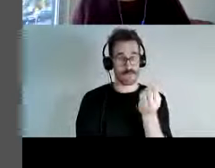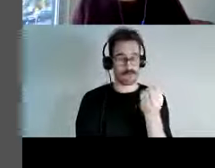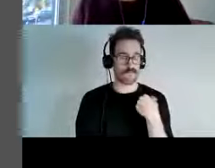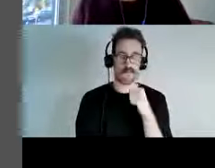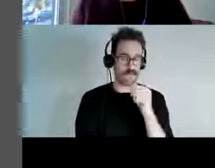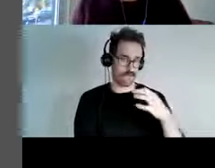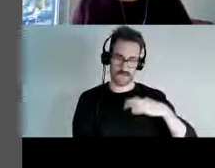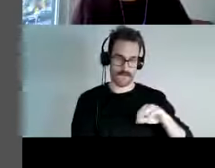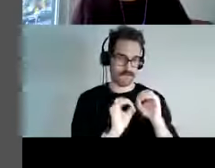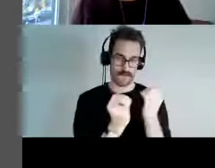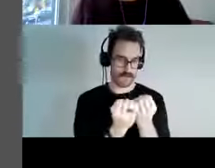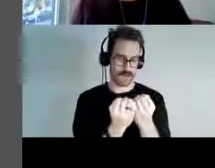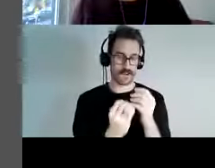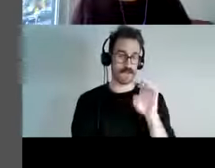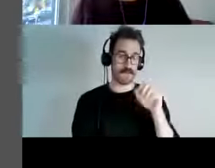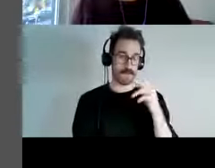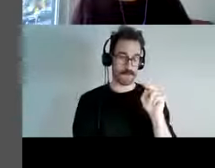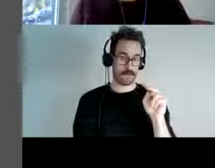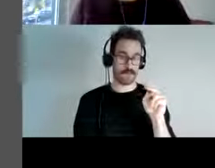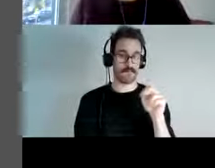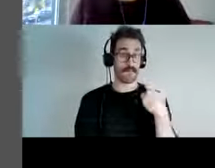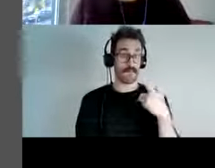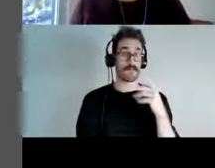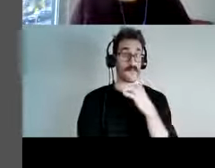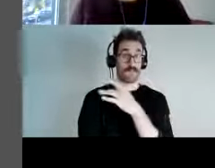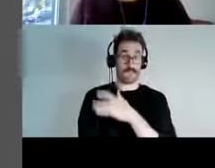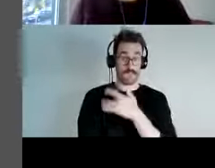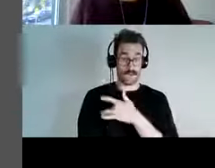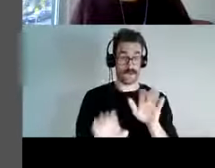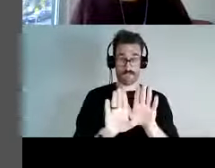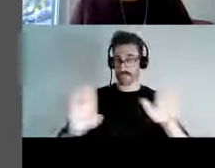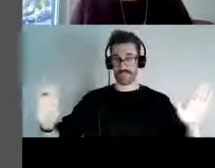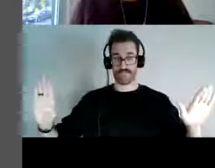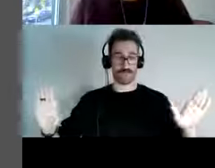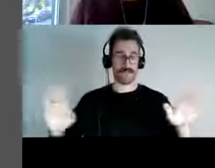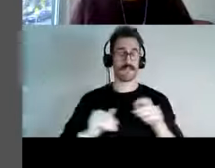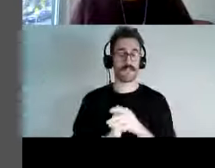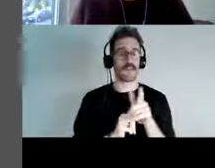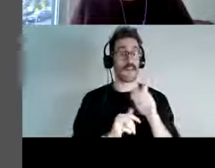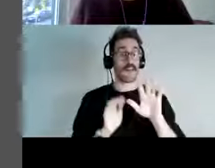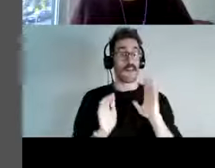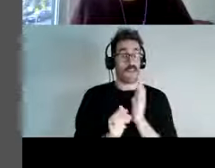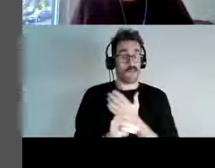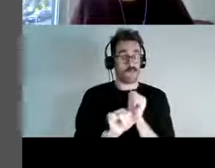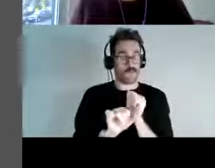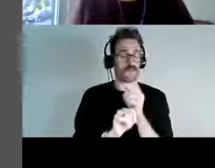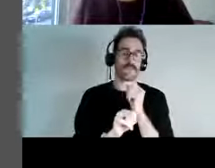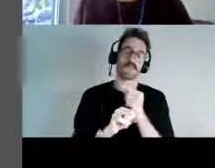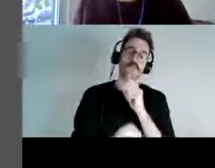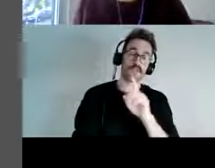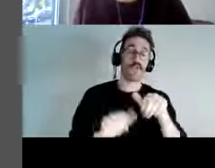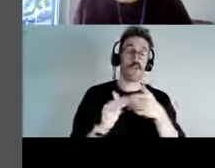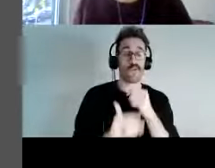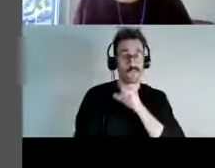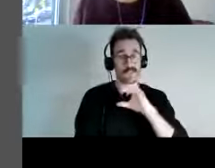a provincial-wide nonprofit organization. And really the work that we do ensures that seniors are free from abuse,